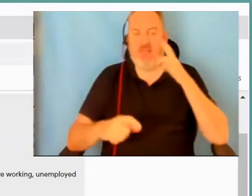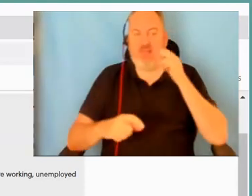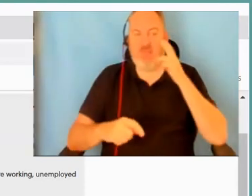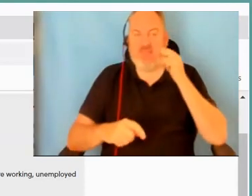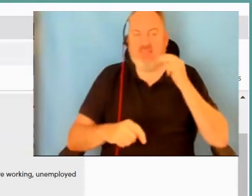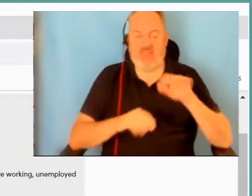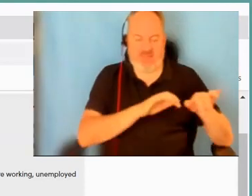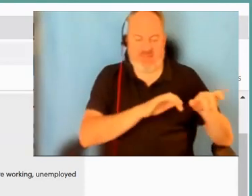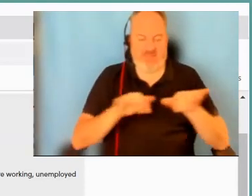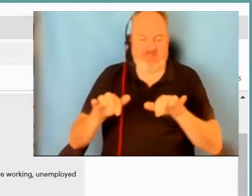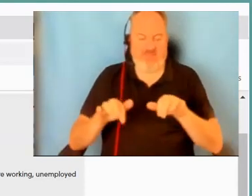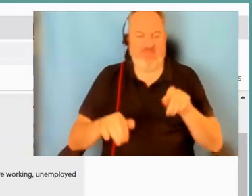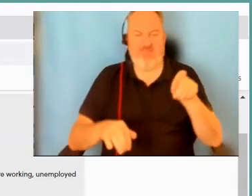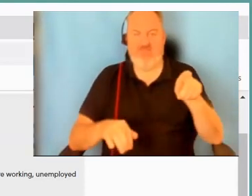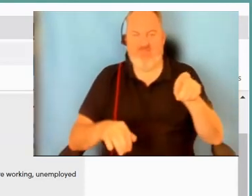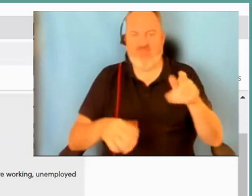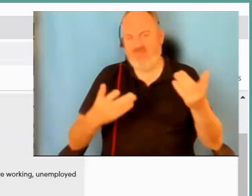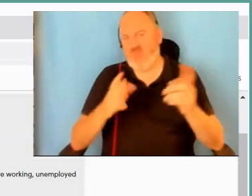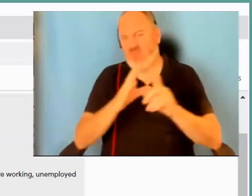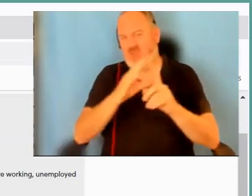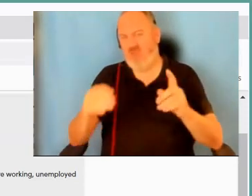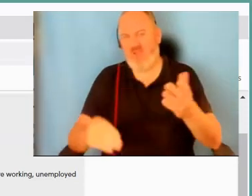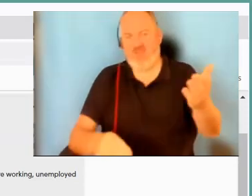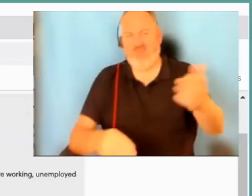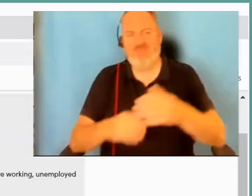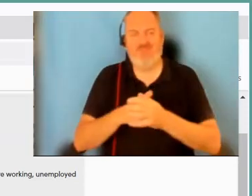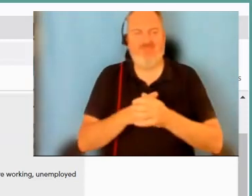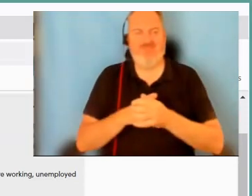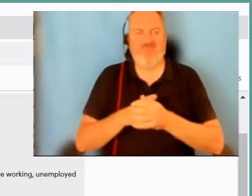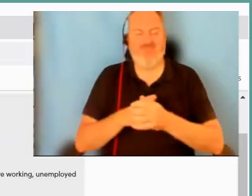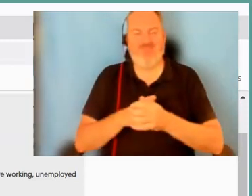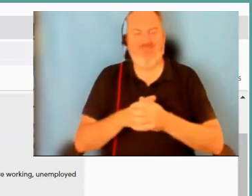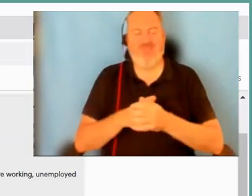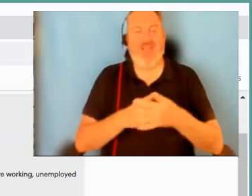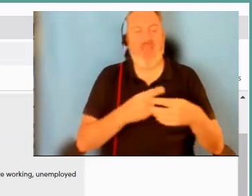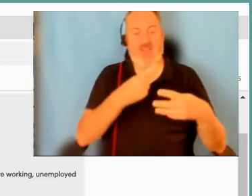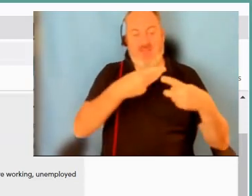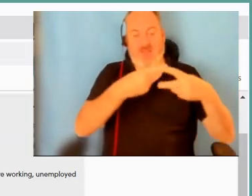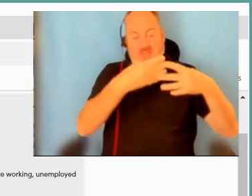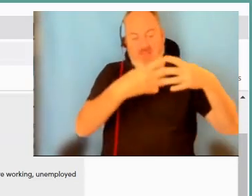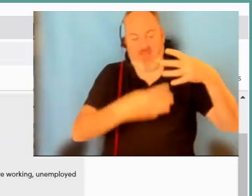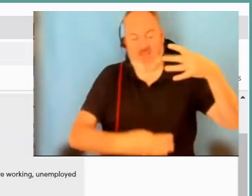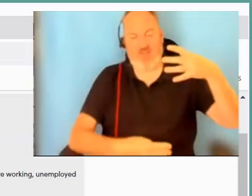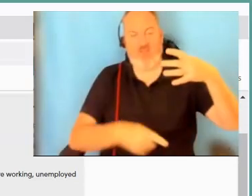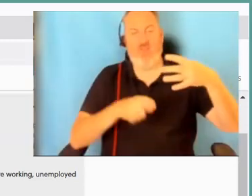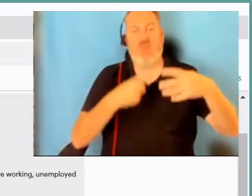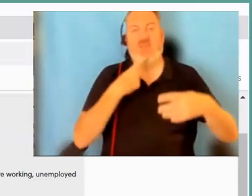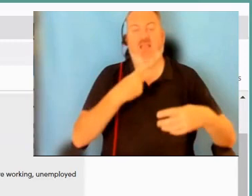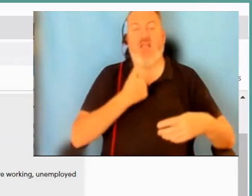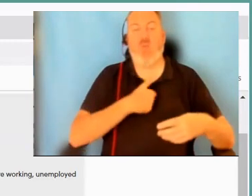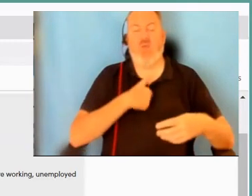So diabetes is what I've used as an example here. And if we keep going down below, you can also filter by local or